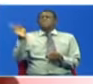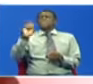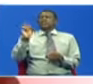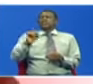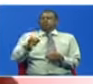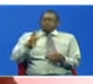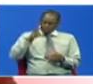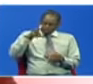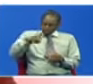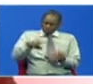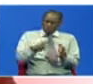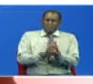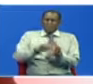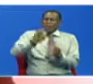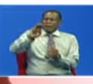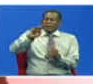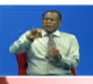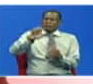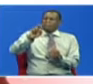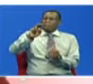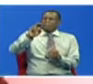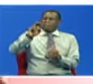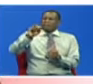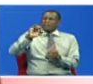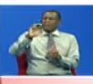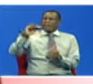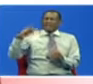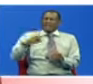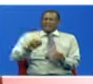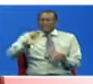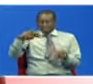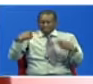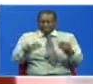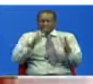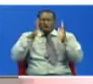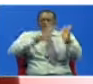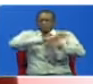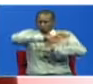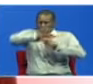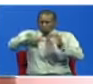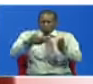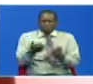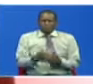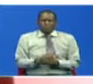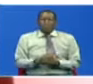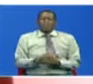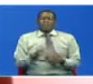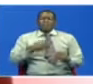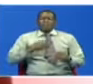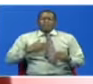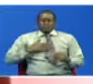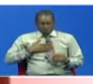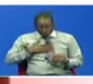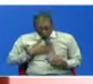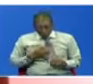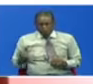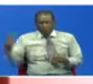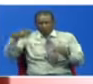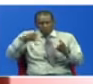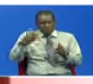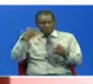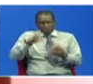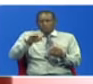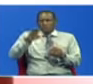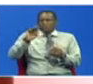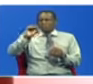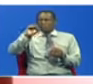Petroleum and Mining, State Department for Mining. Distinguished guests, my fellow Kenyans, hamjambo. I'm very honored to be here today on behalf of Base